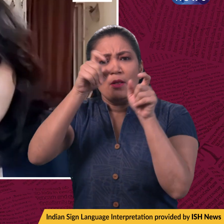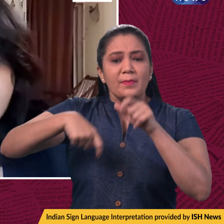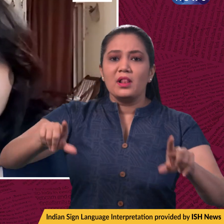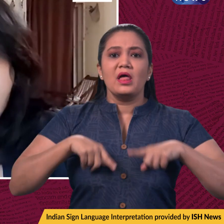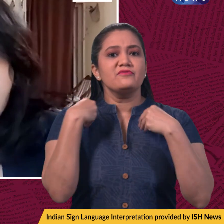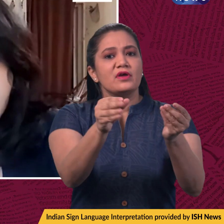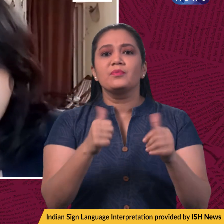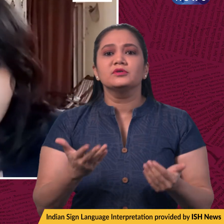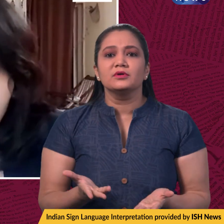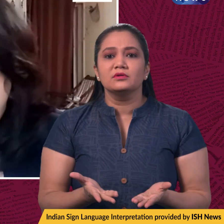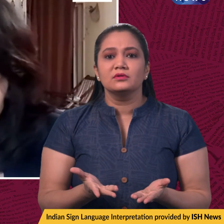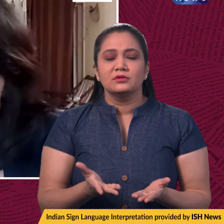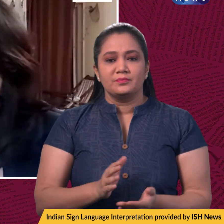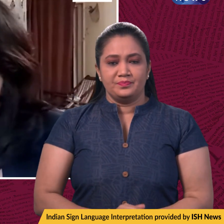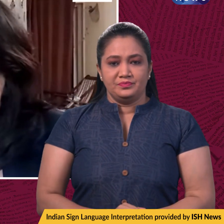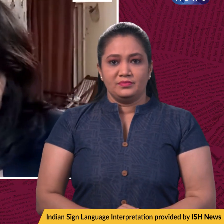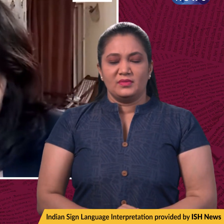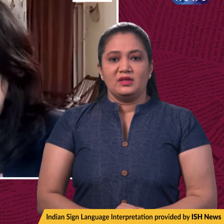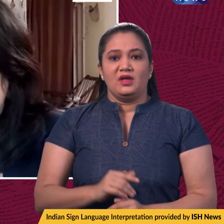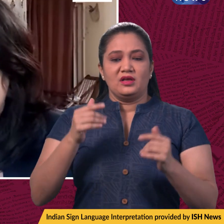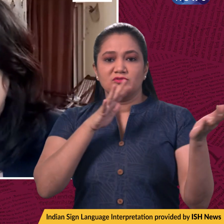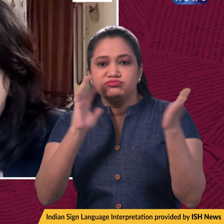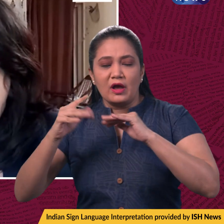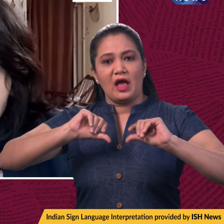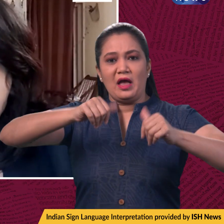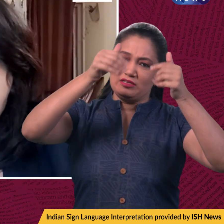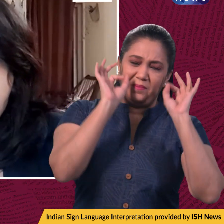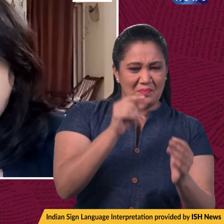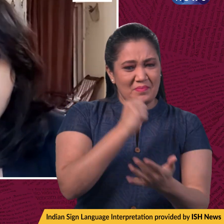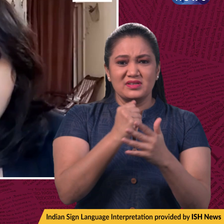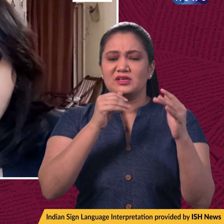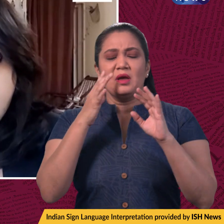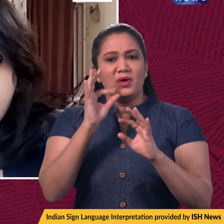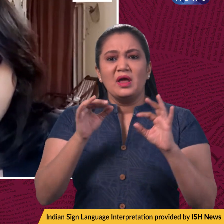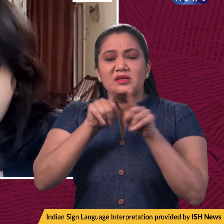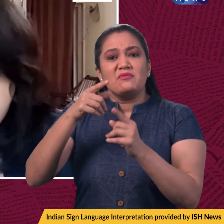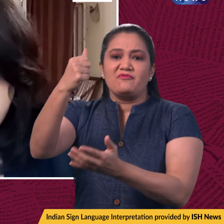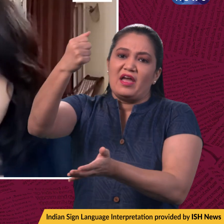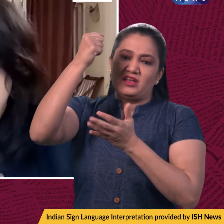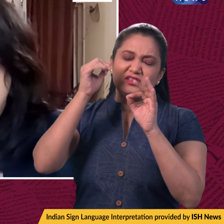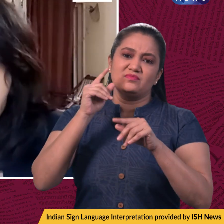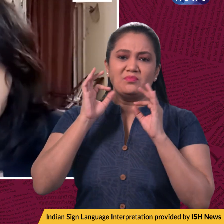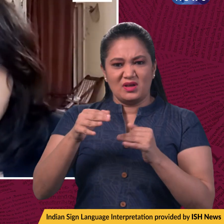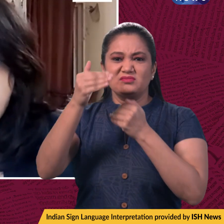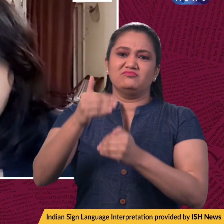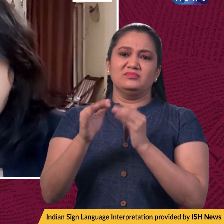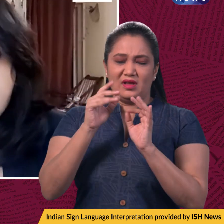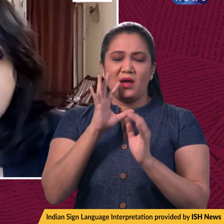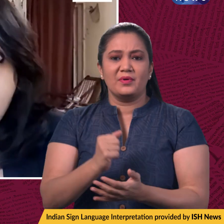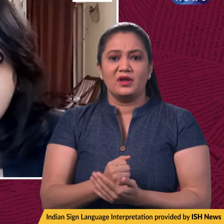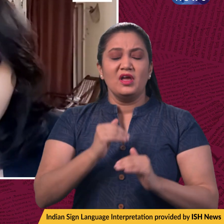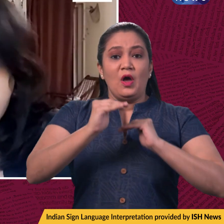in millions. He said, and I quote, successful climate actions also need adequate financing. For